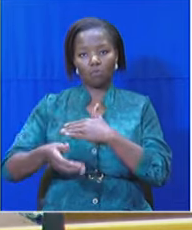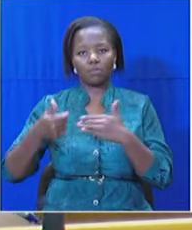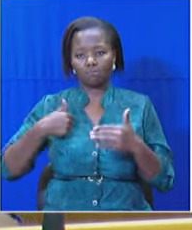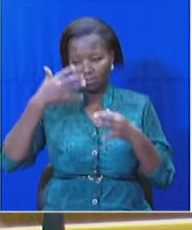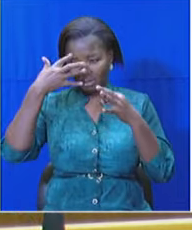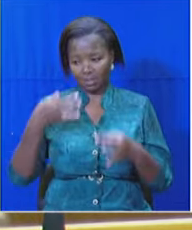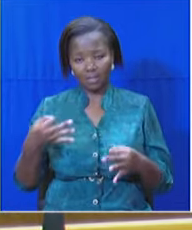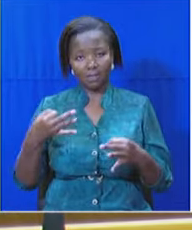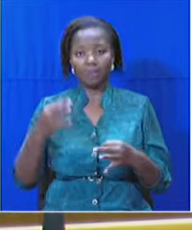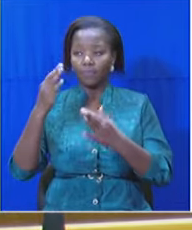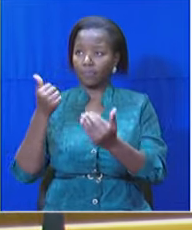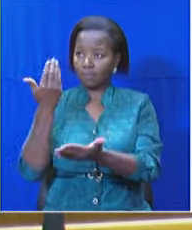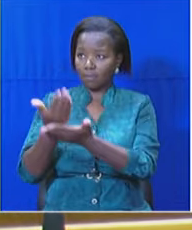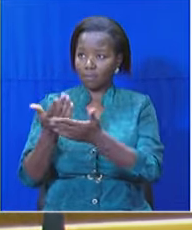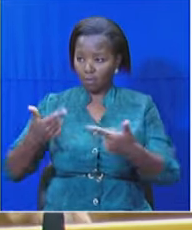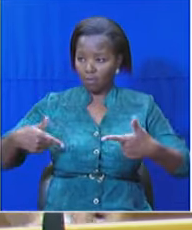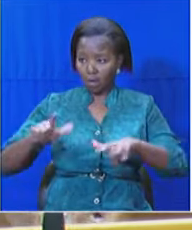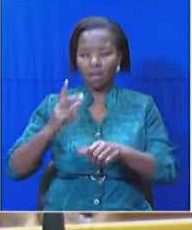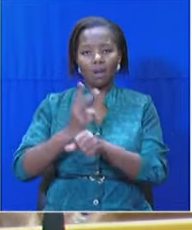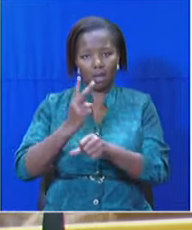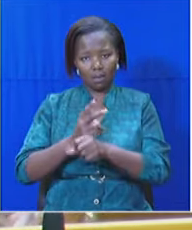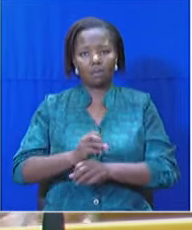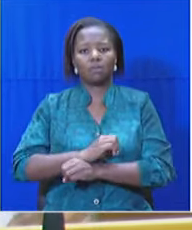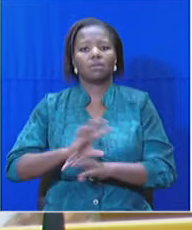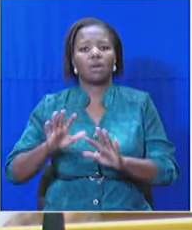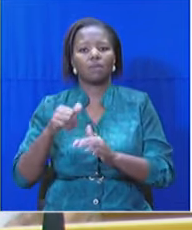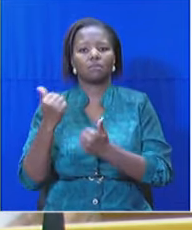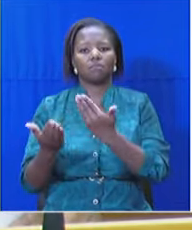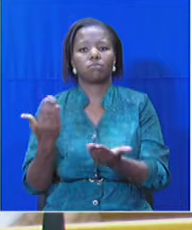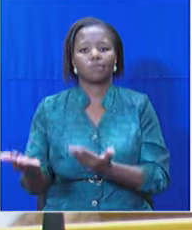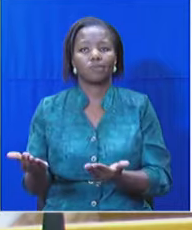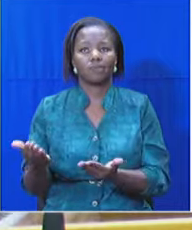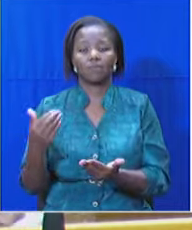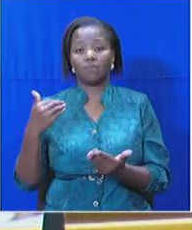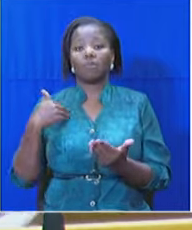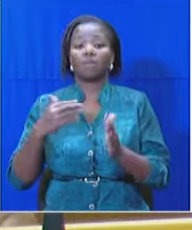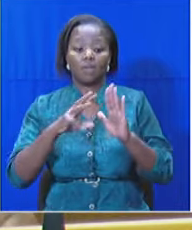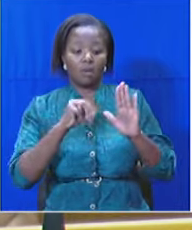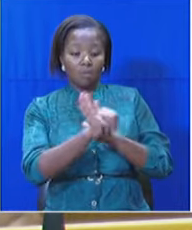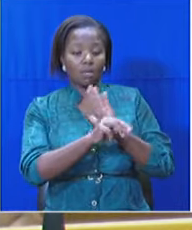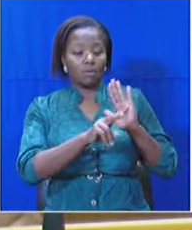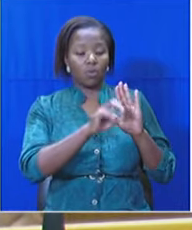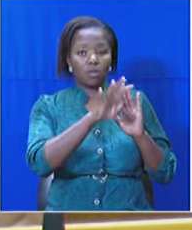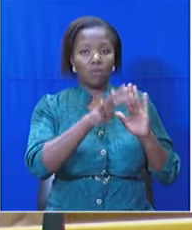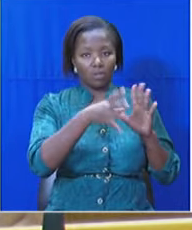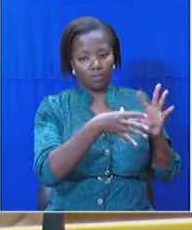of claims. The 2014 ANC manifesto, read in line with the 2014 State of the Nation address and the